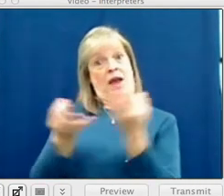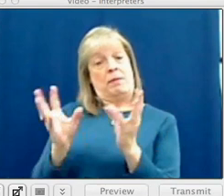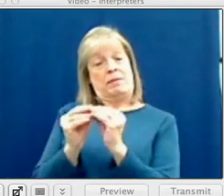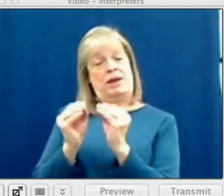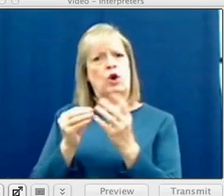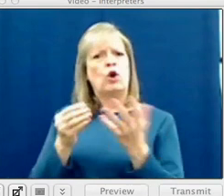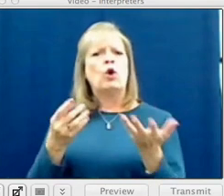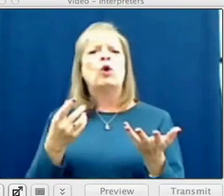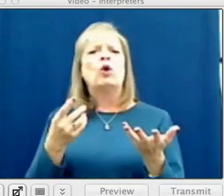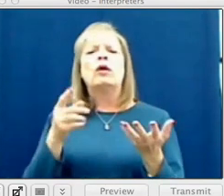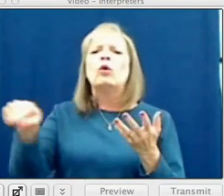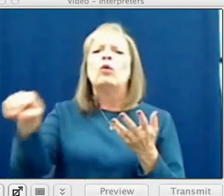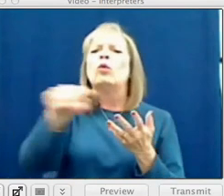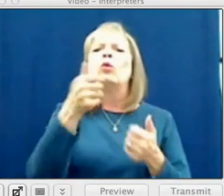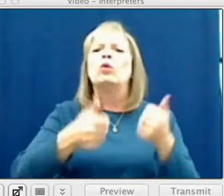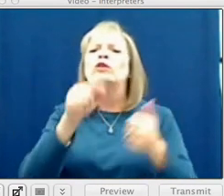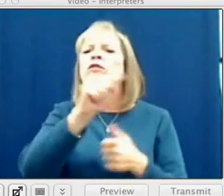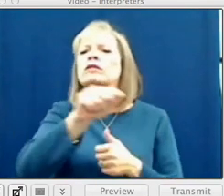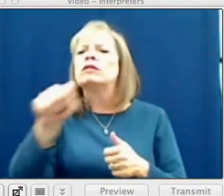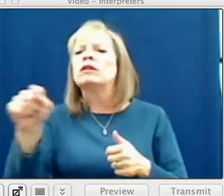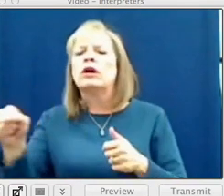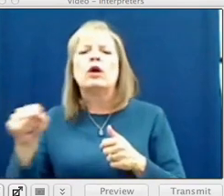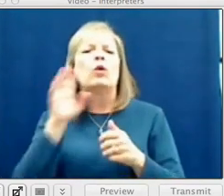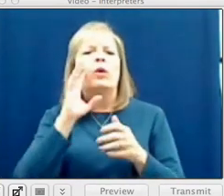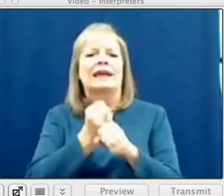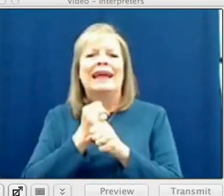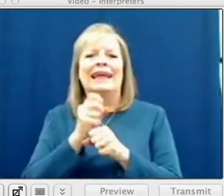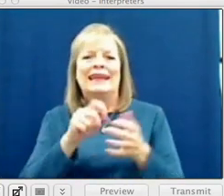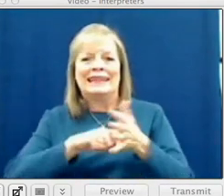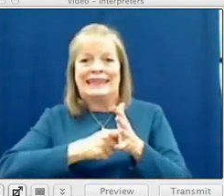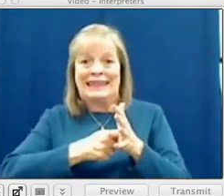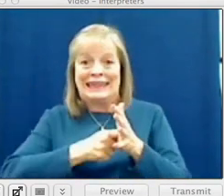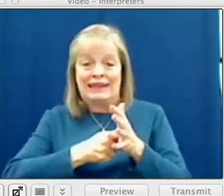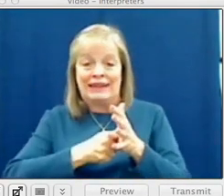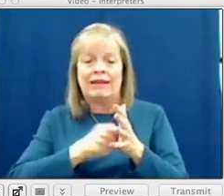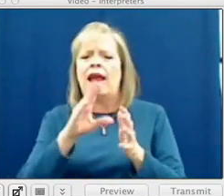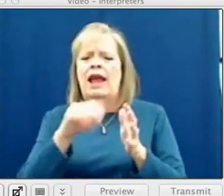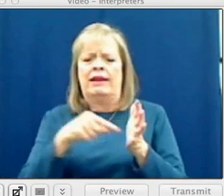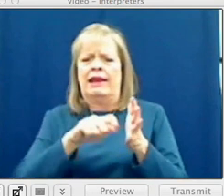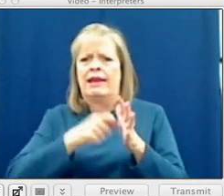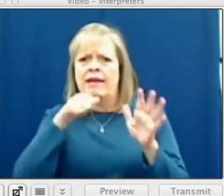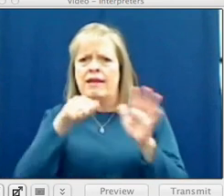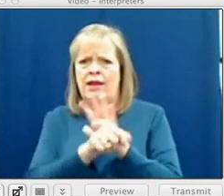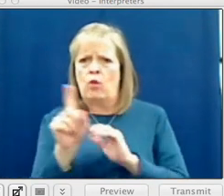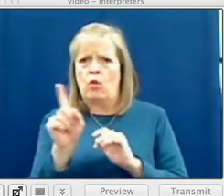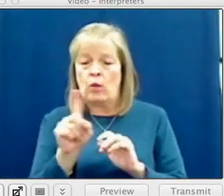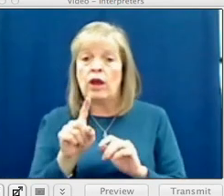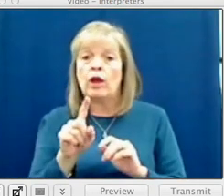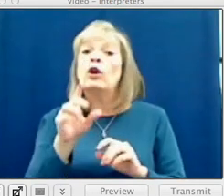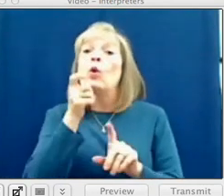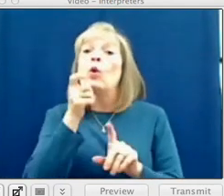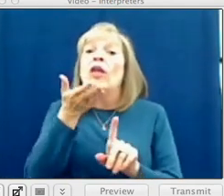the safety deposit box and where that key was hidden. The family in the room included the patient's mother,